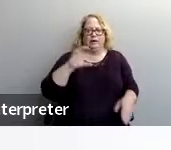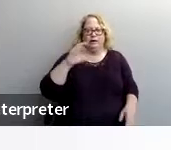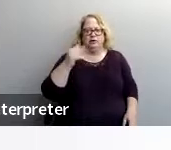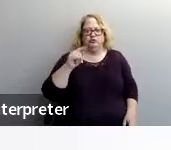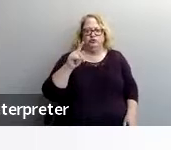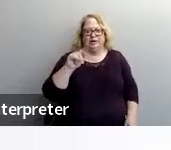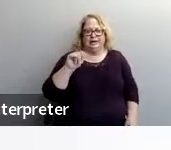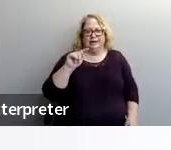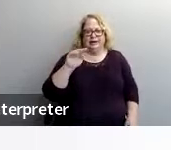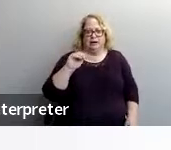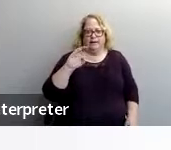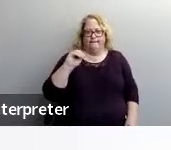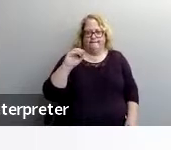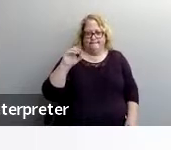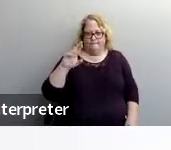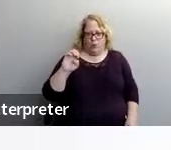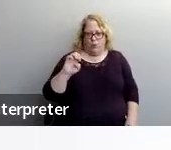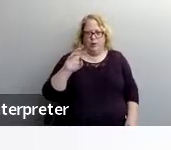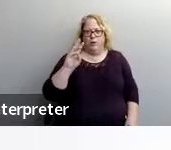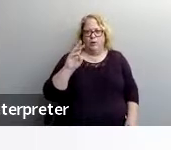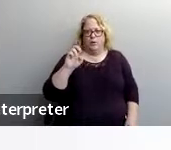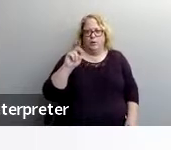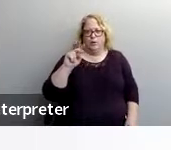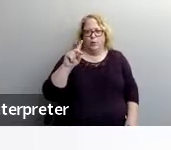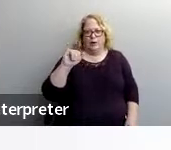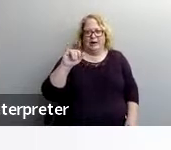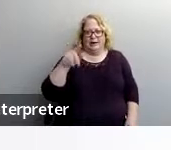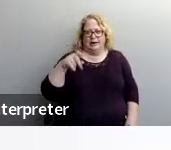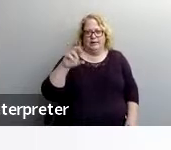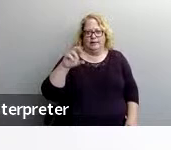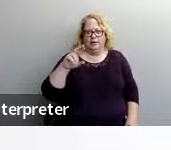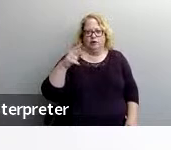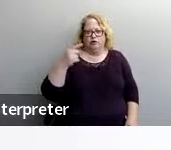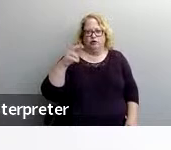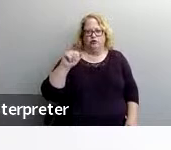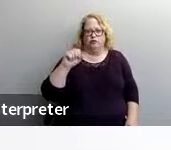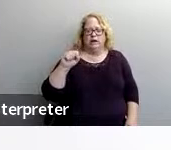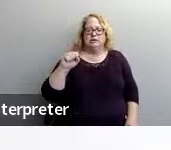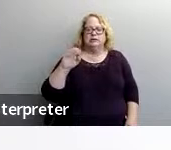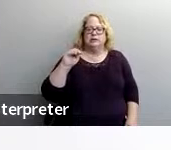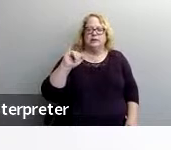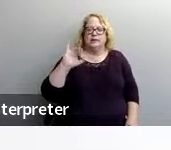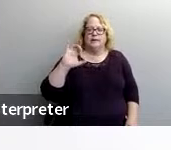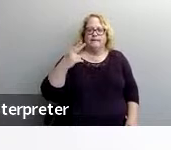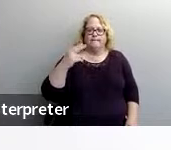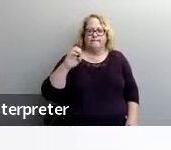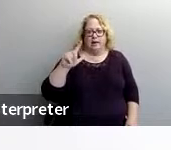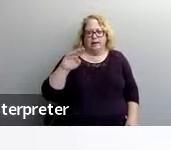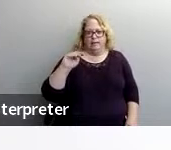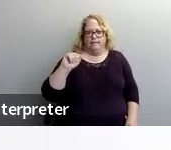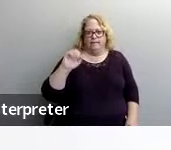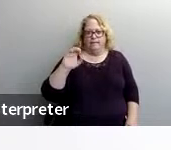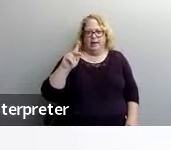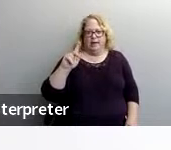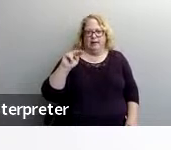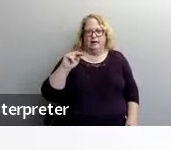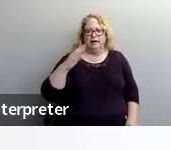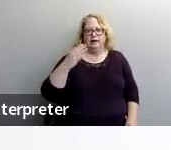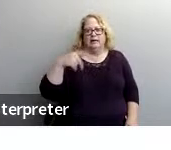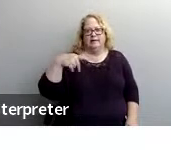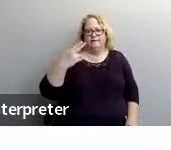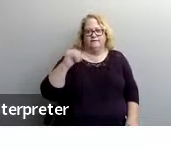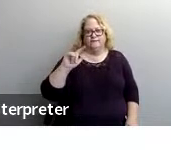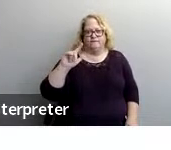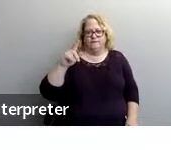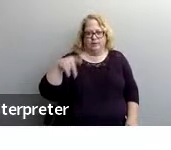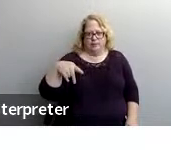Wendy Pendergrass, Michael Macklin, and Philip Boyd. And tonight we will present the preliminary budget. Next slide,